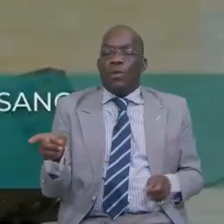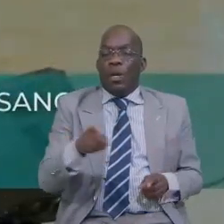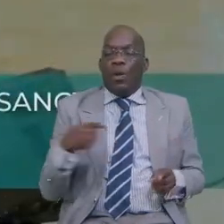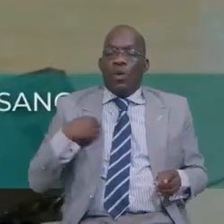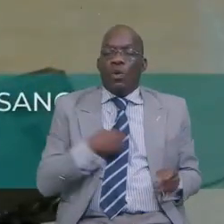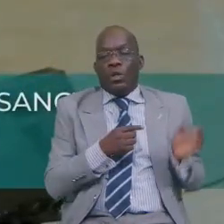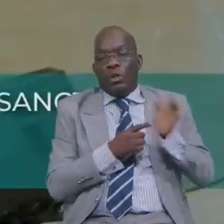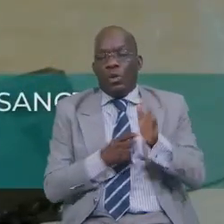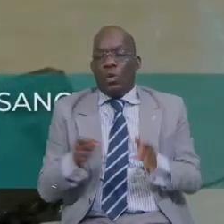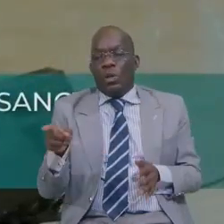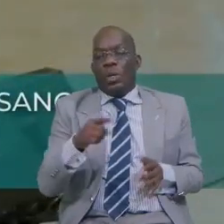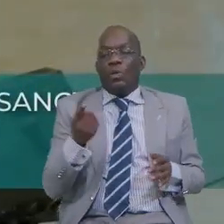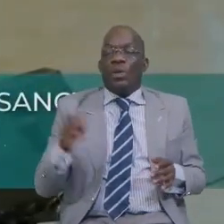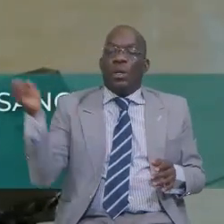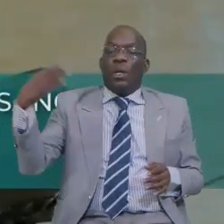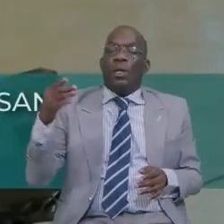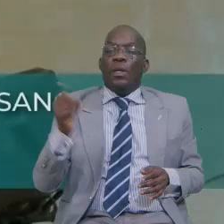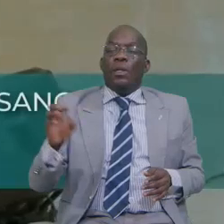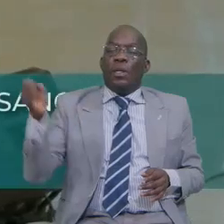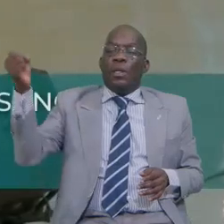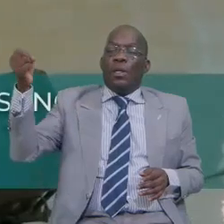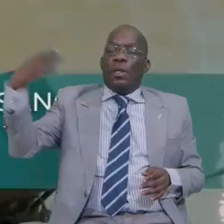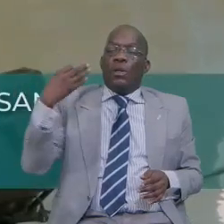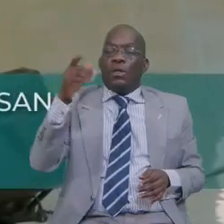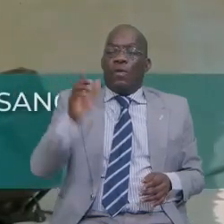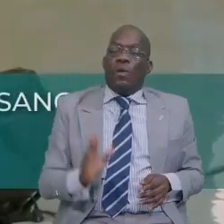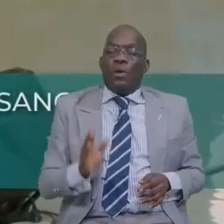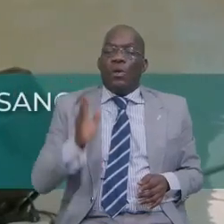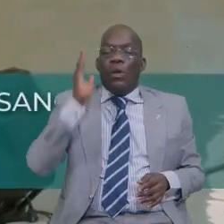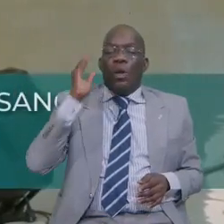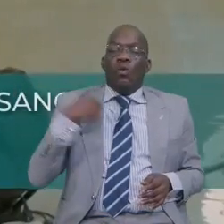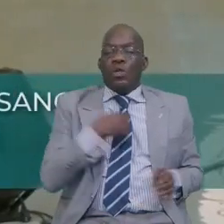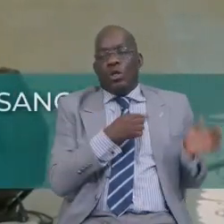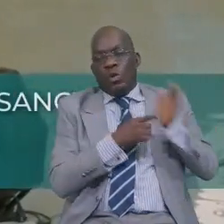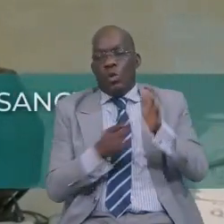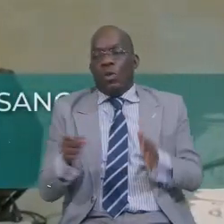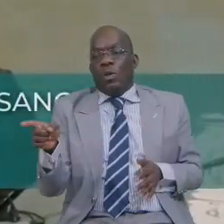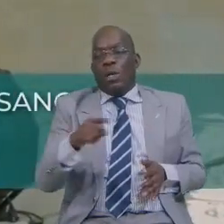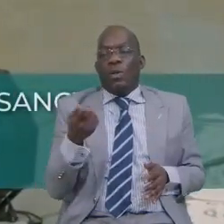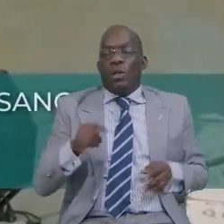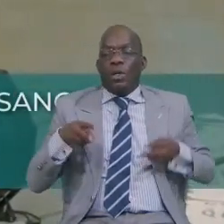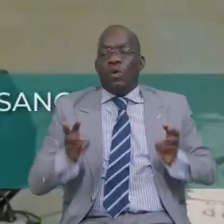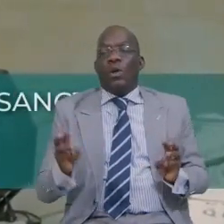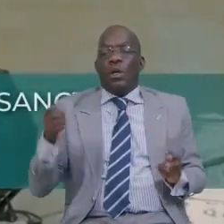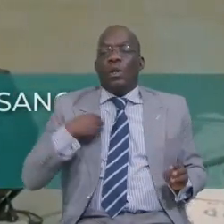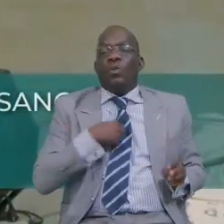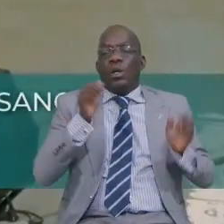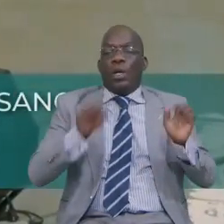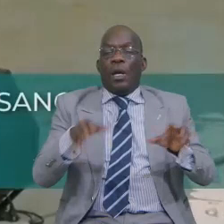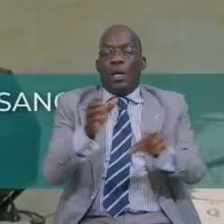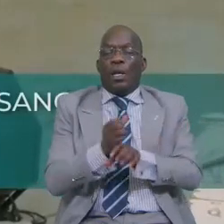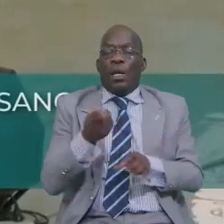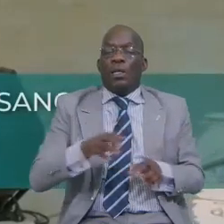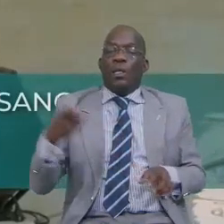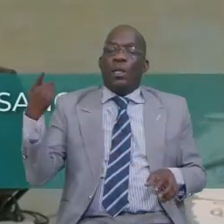and the grace of God, we point the grace of God to them. And the way we can get that grace of God will point